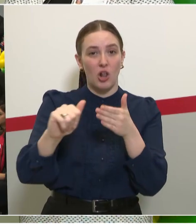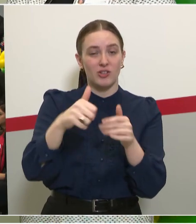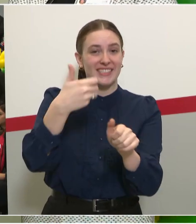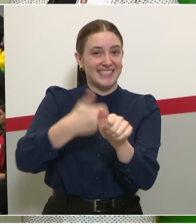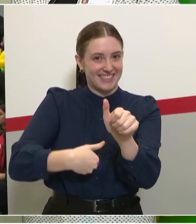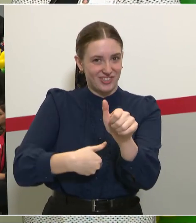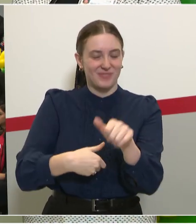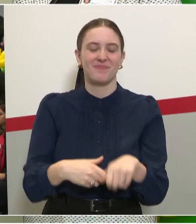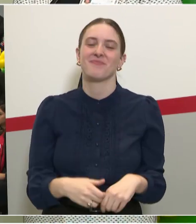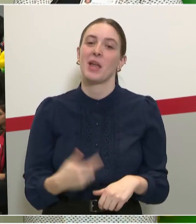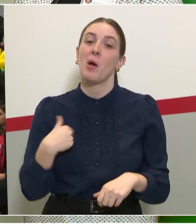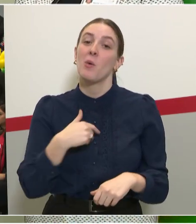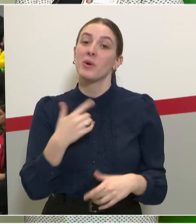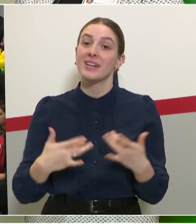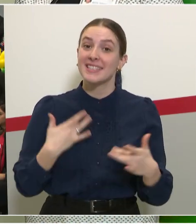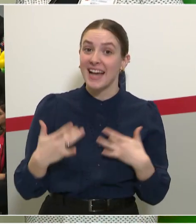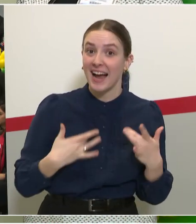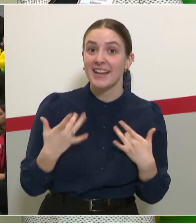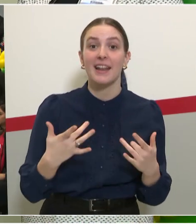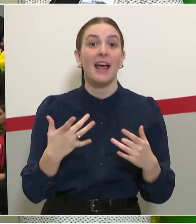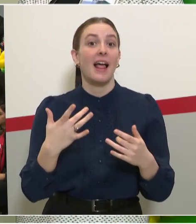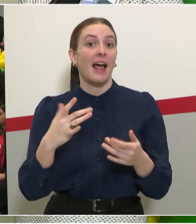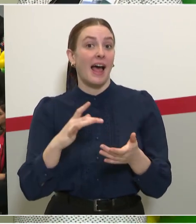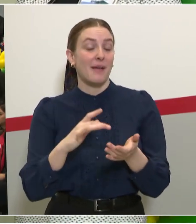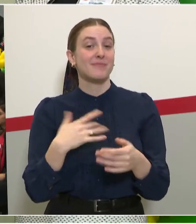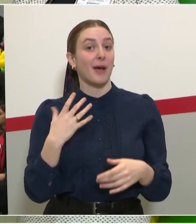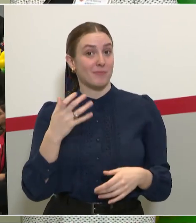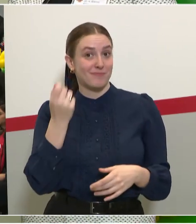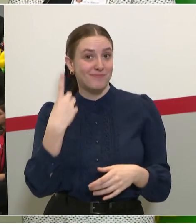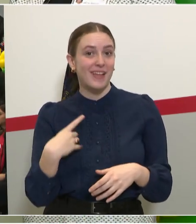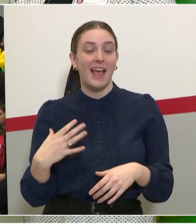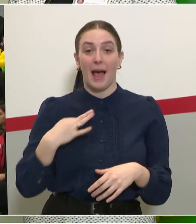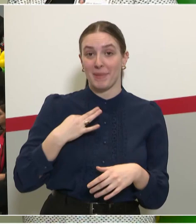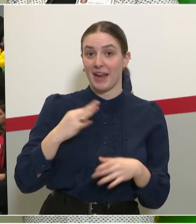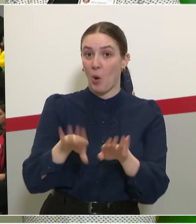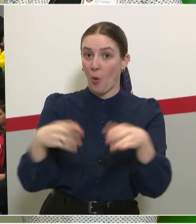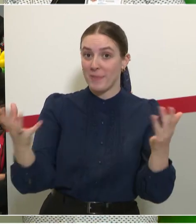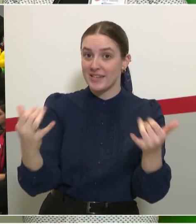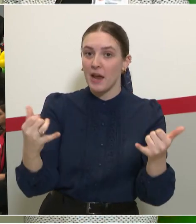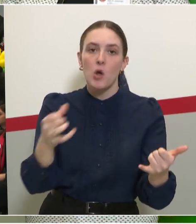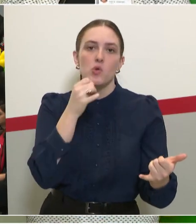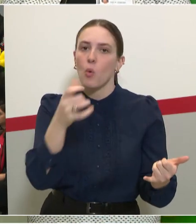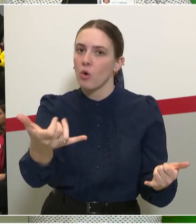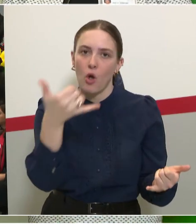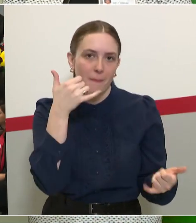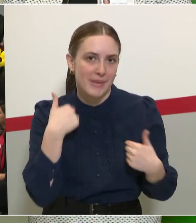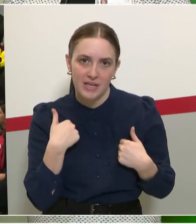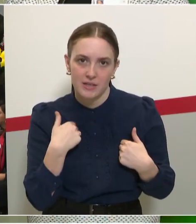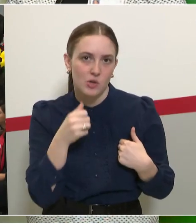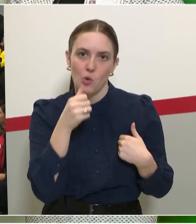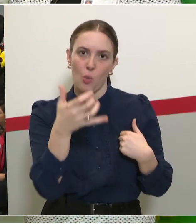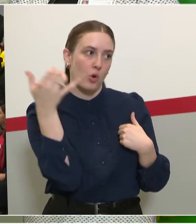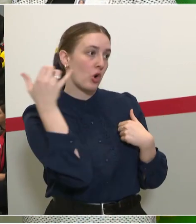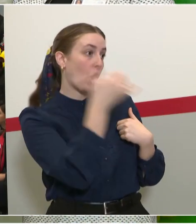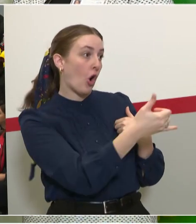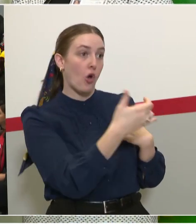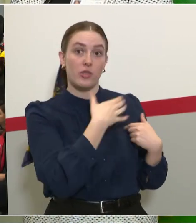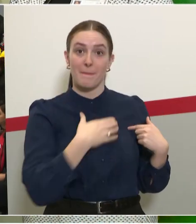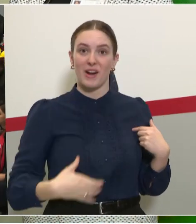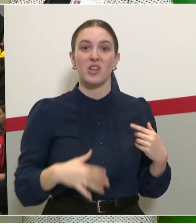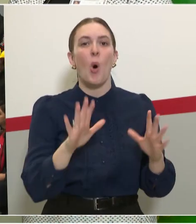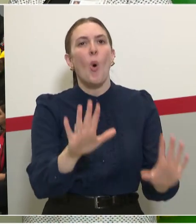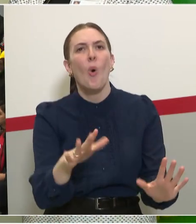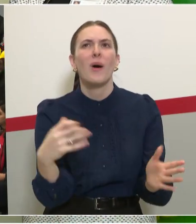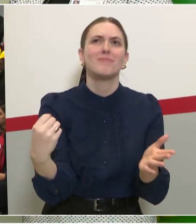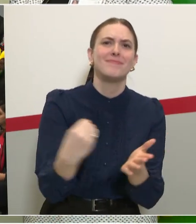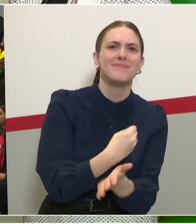opens today. Don't call me, don't call the mayor, don't call Director Freeman and say, oh, I missed the deadline.